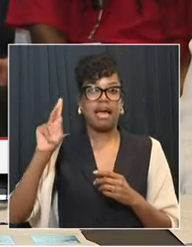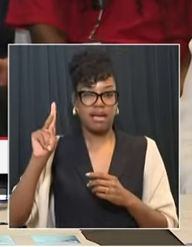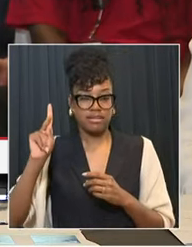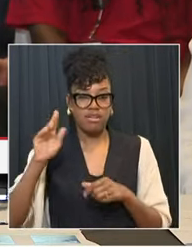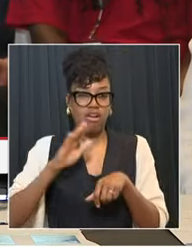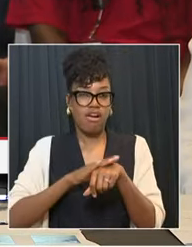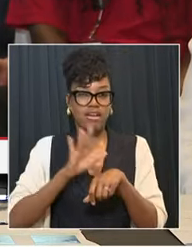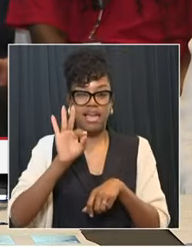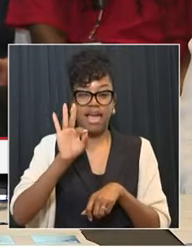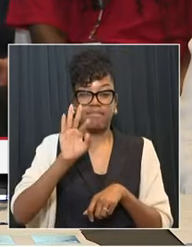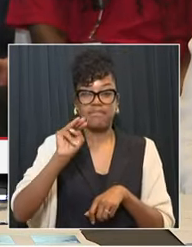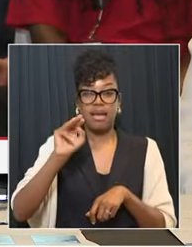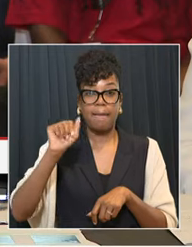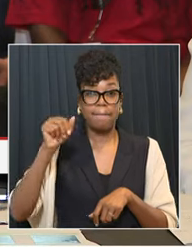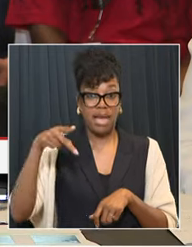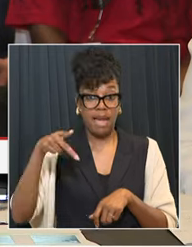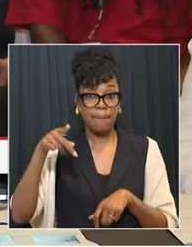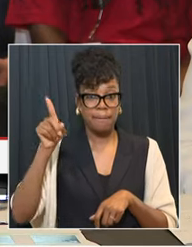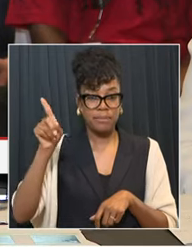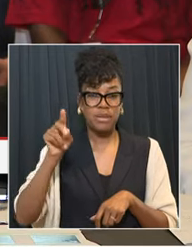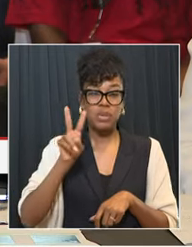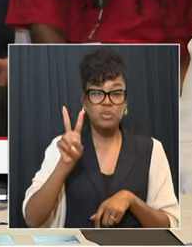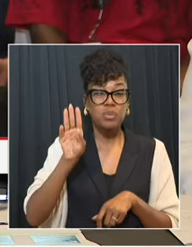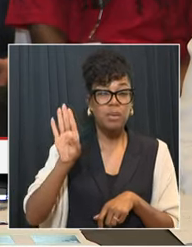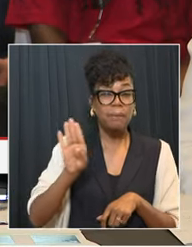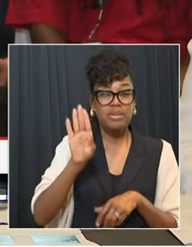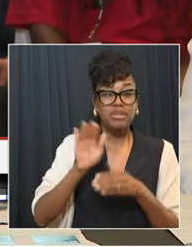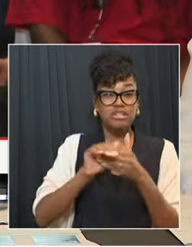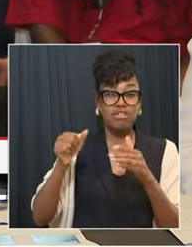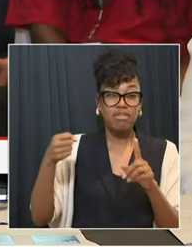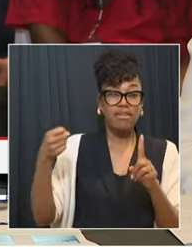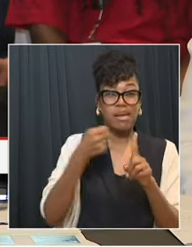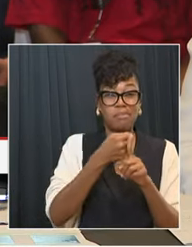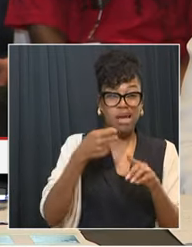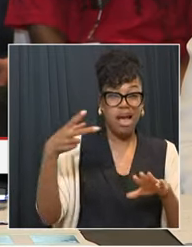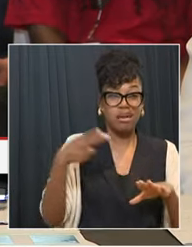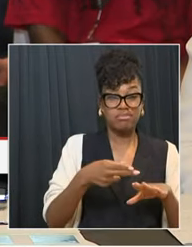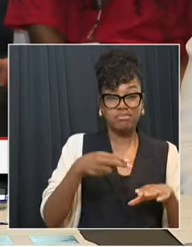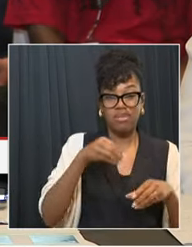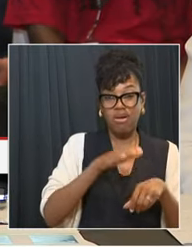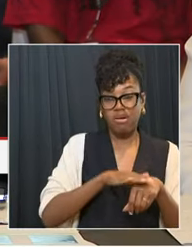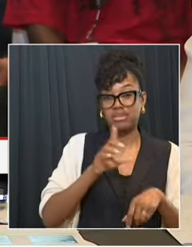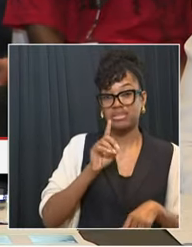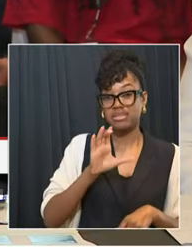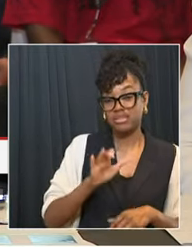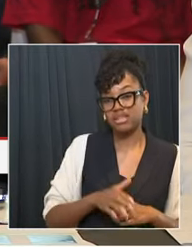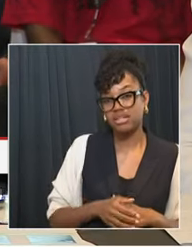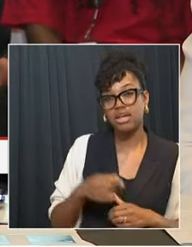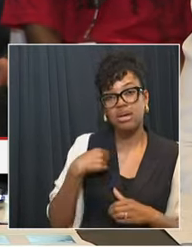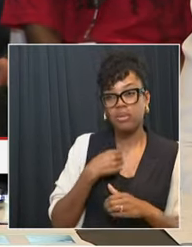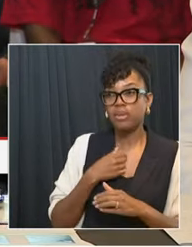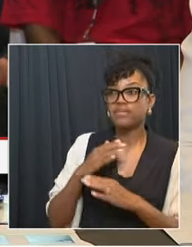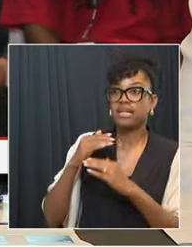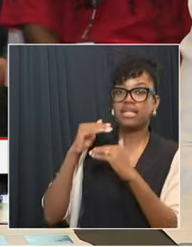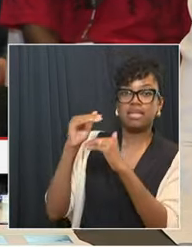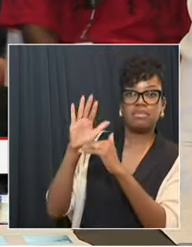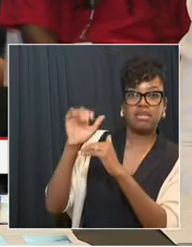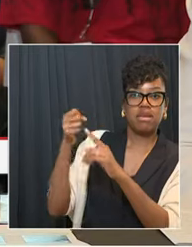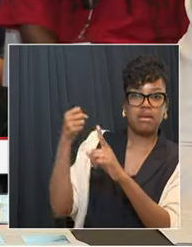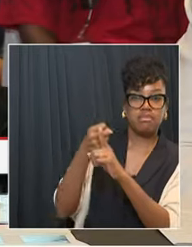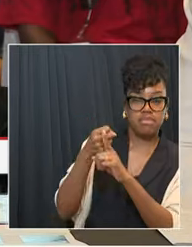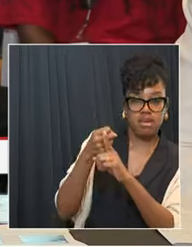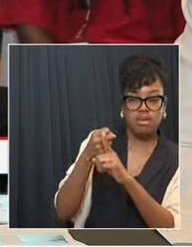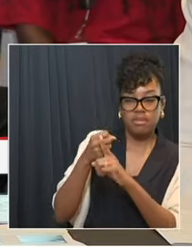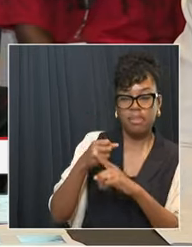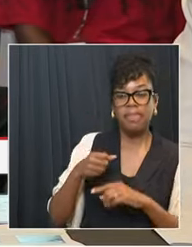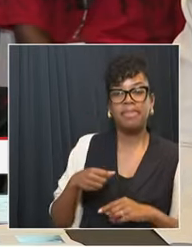could be like a $2 billion impact on the district. But I think also we are really focused